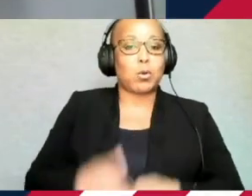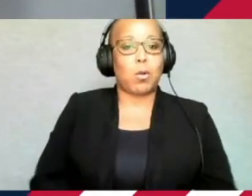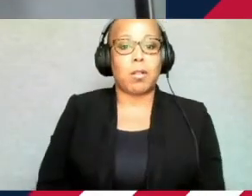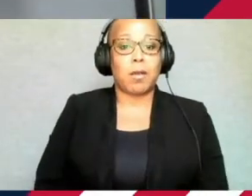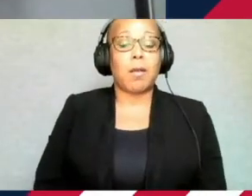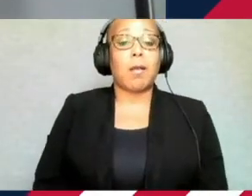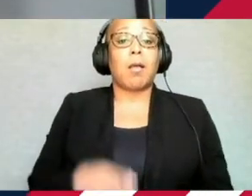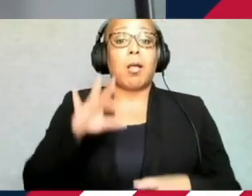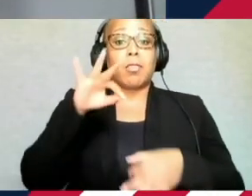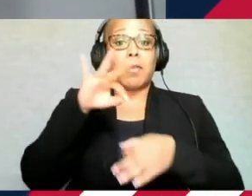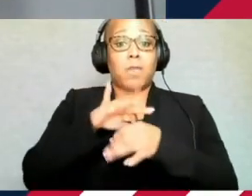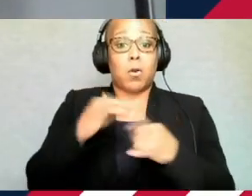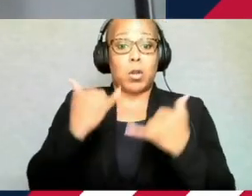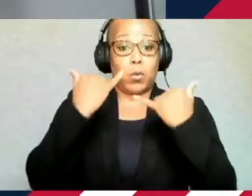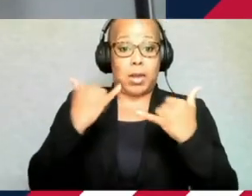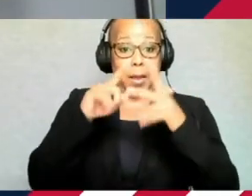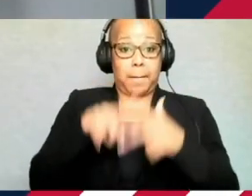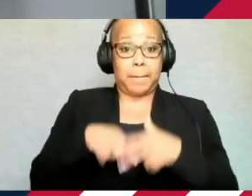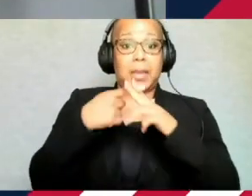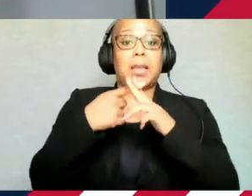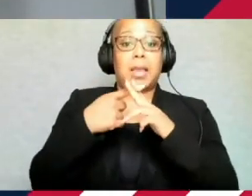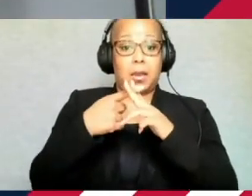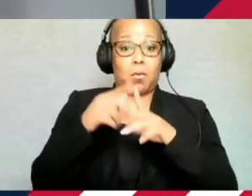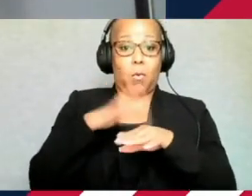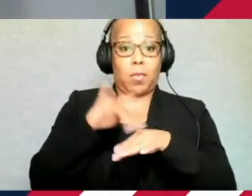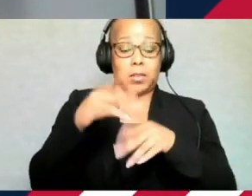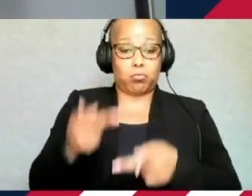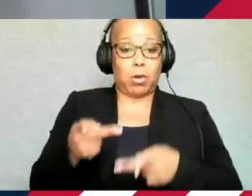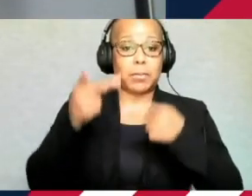will now begin on this proposition.